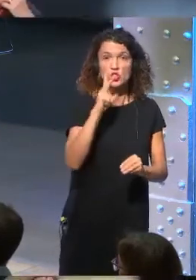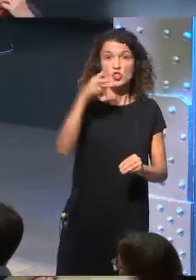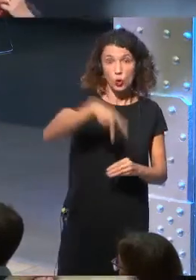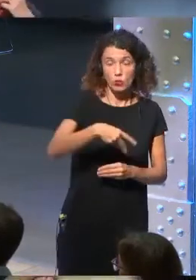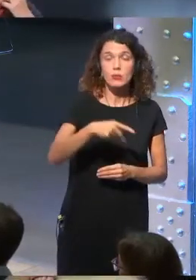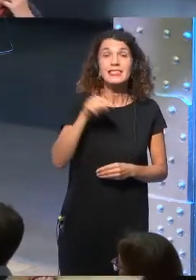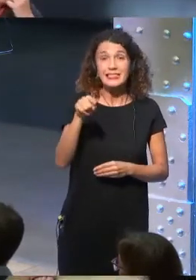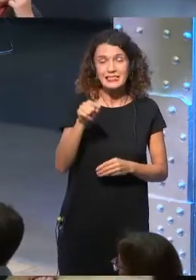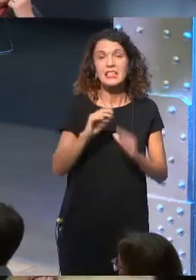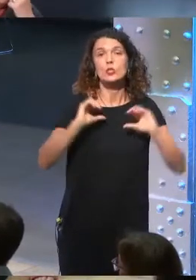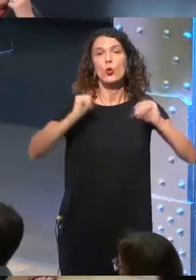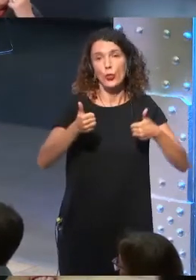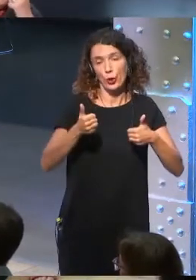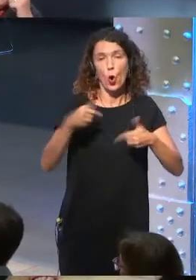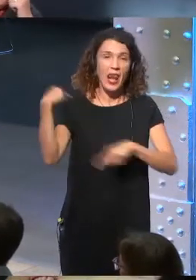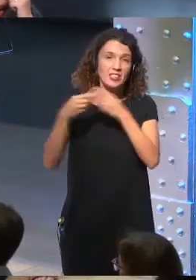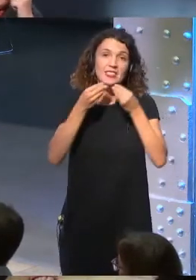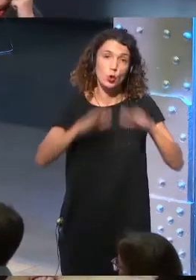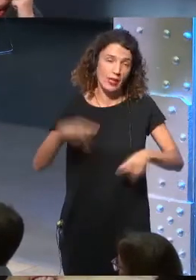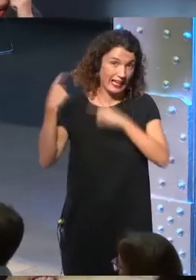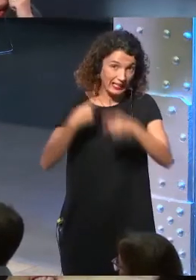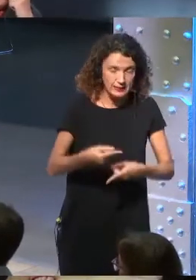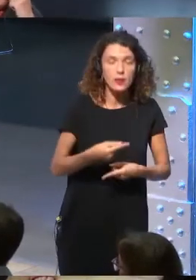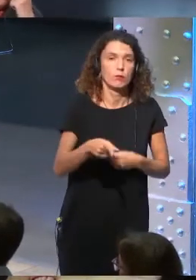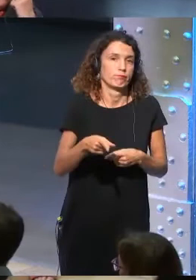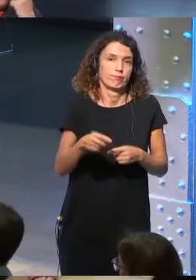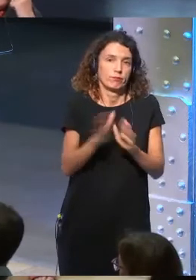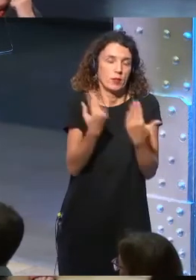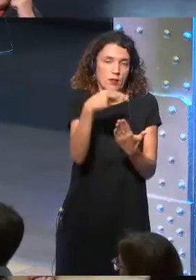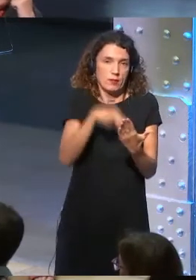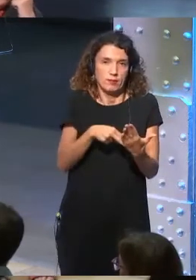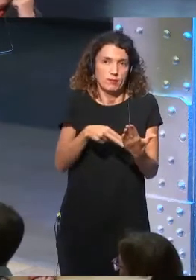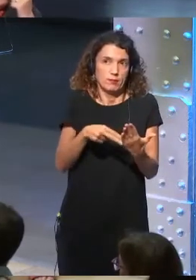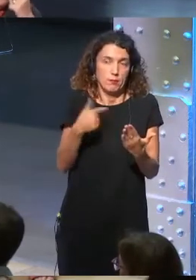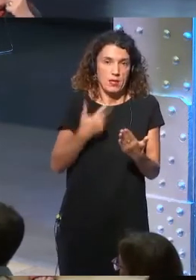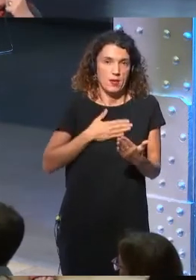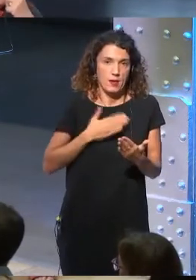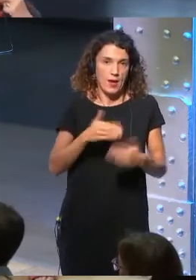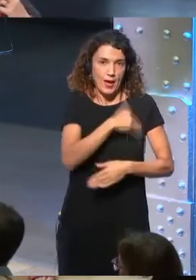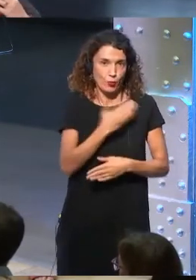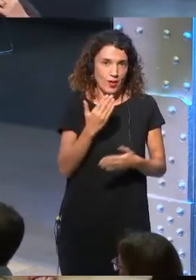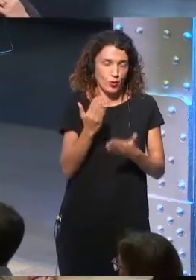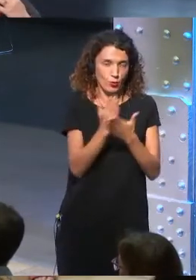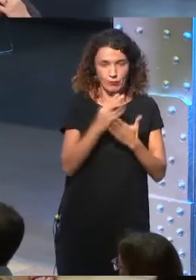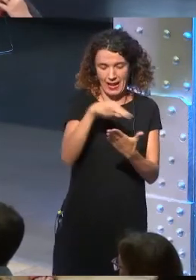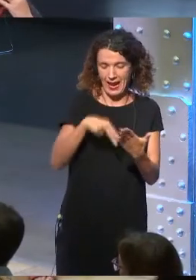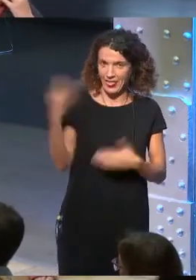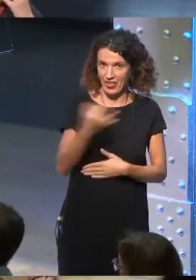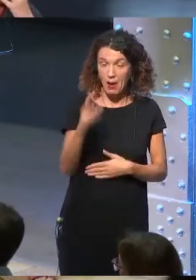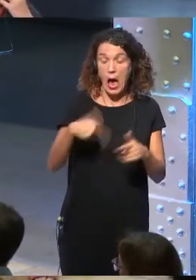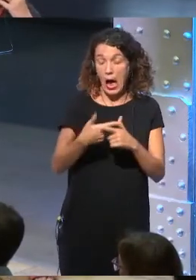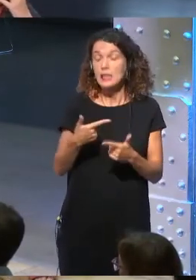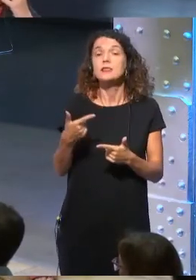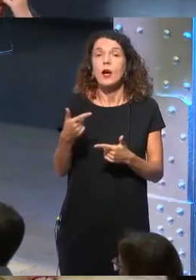John Henderson, Introduction to the Classics. It's a compulsory reading for my students.